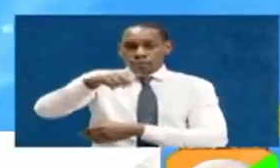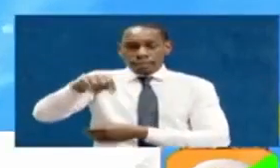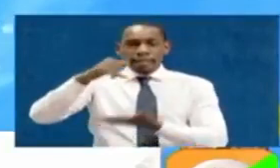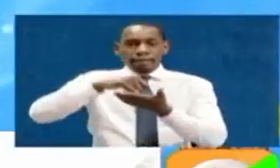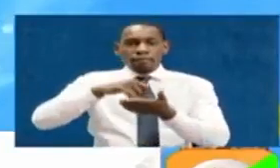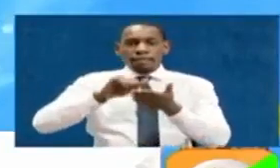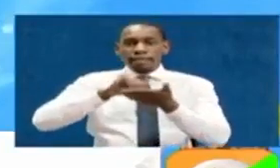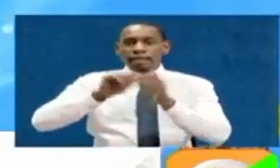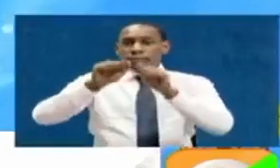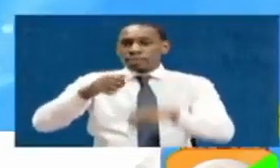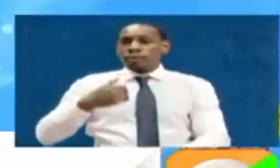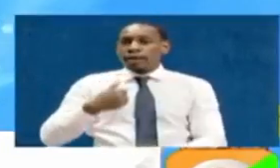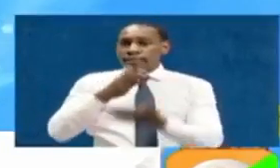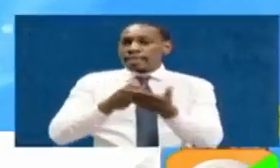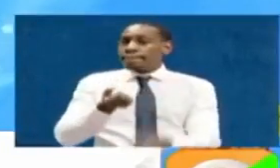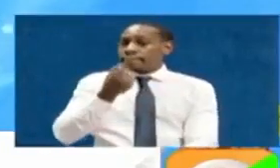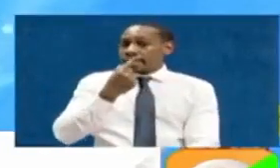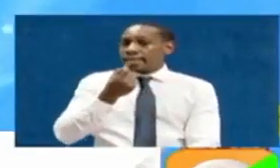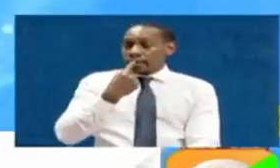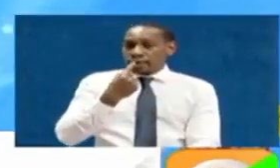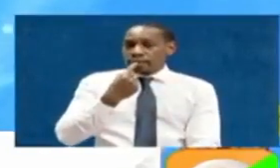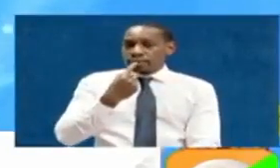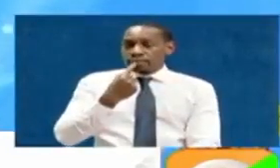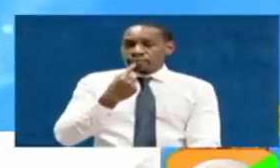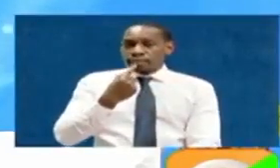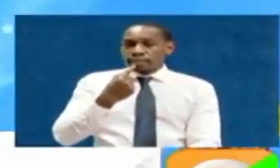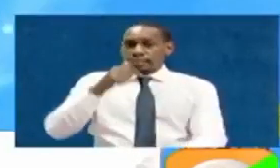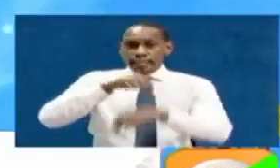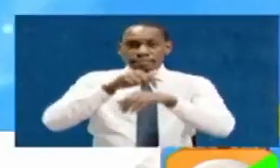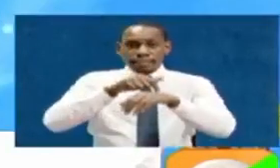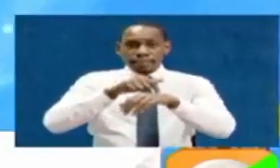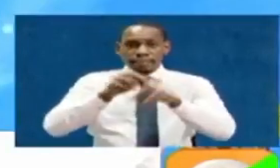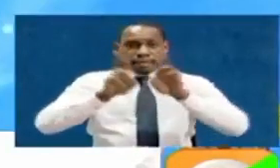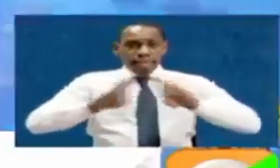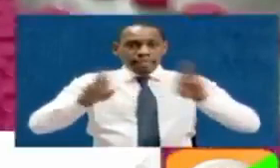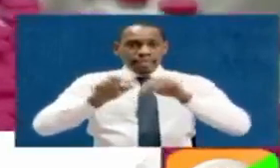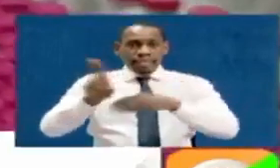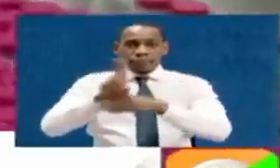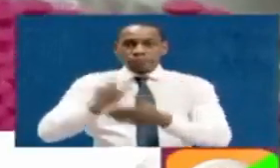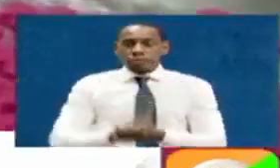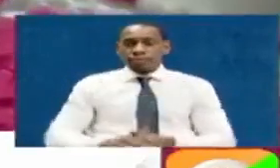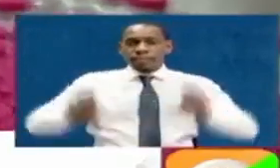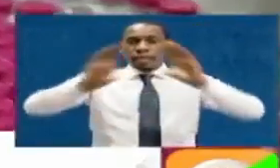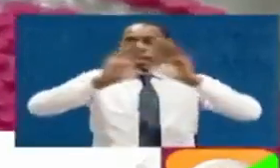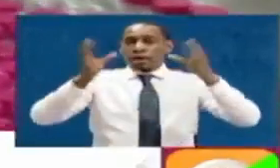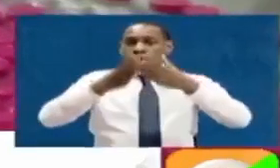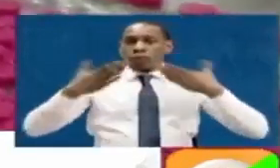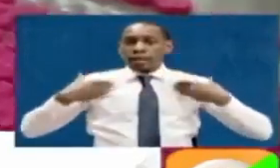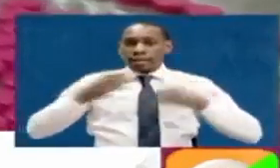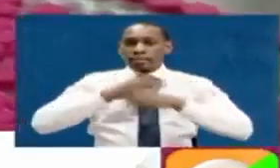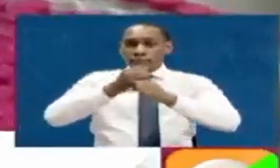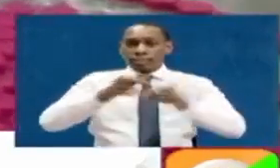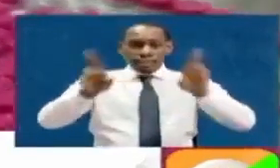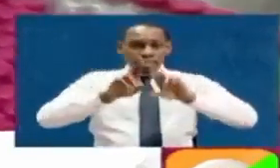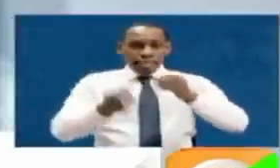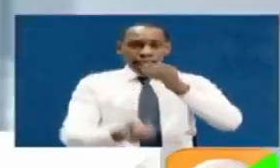among those who will be able to get some doses of those vaccines when they are ready to be used. The World Health Organization